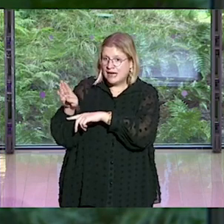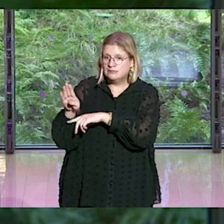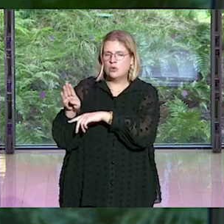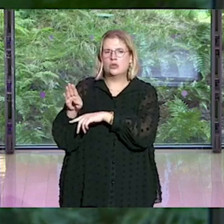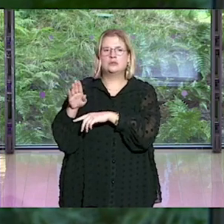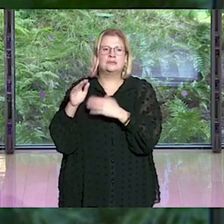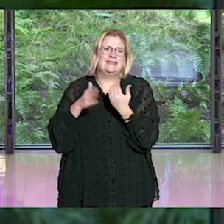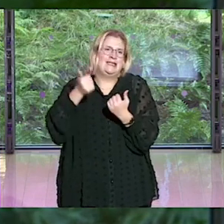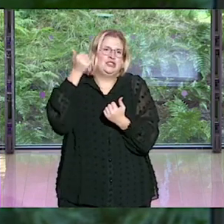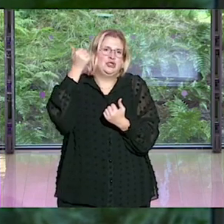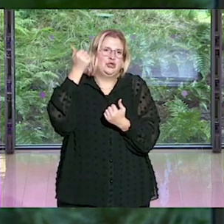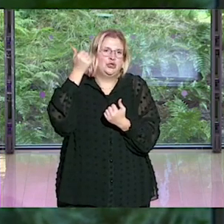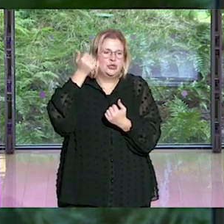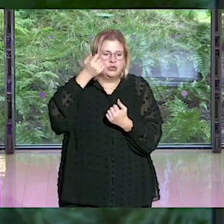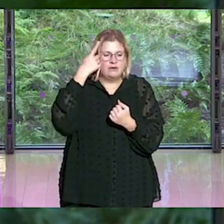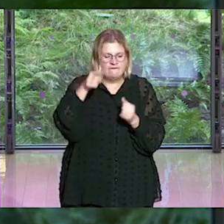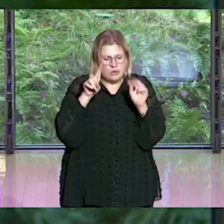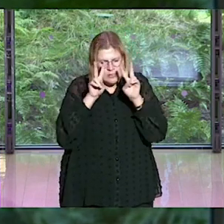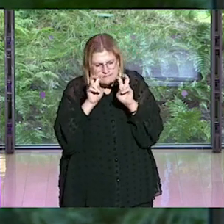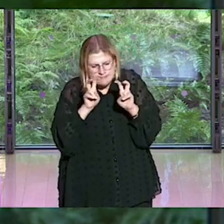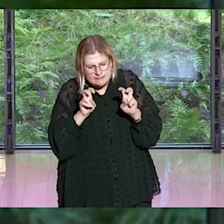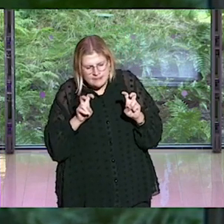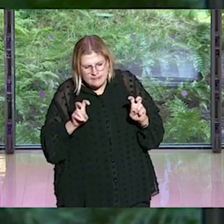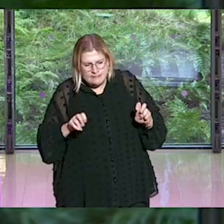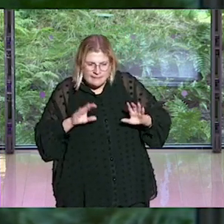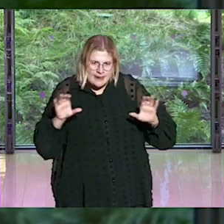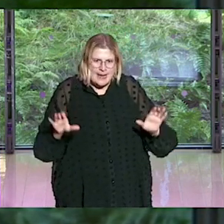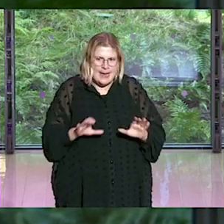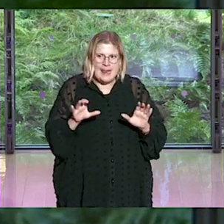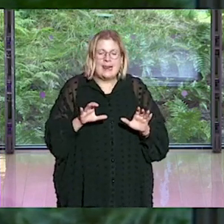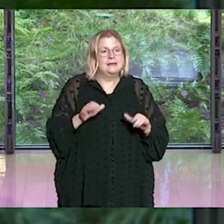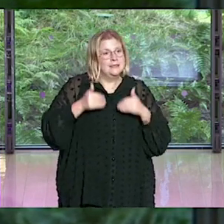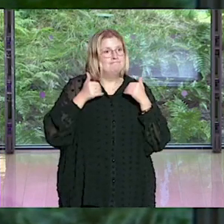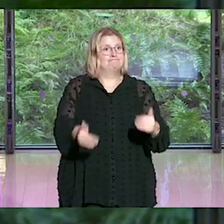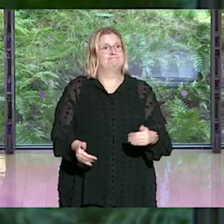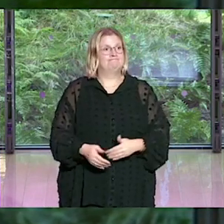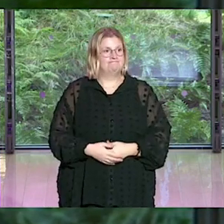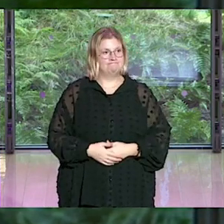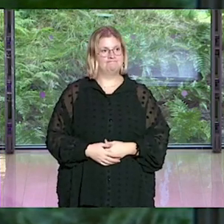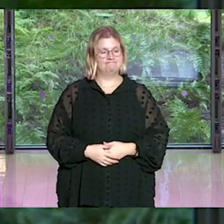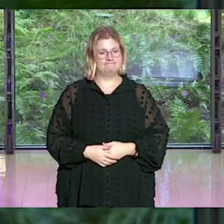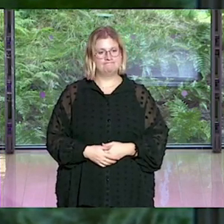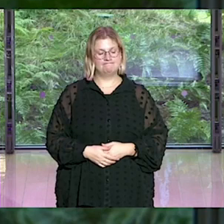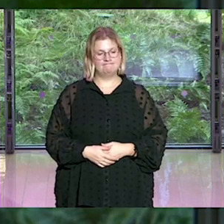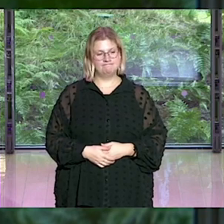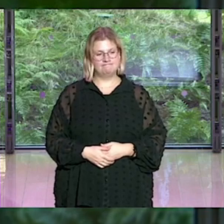much easier to surface, analyze, and act.